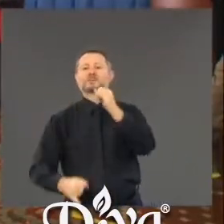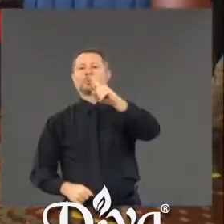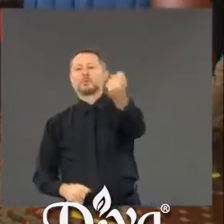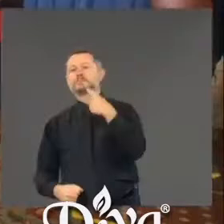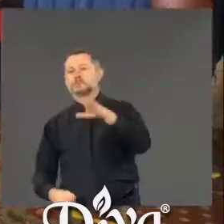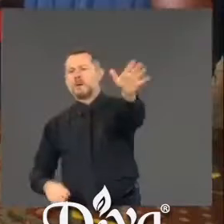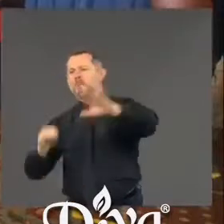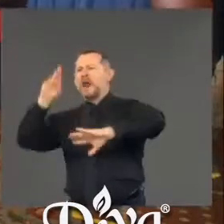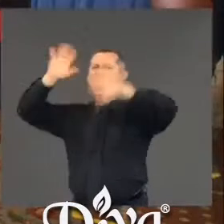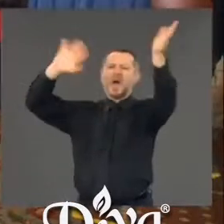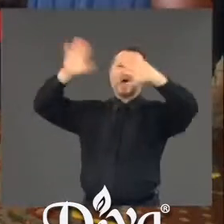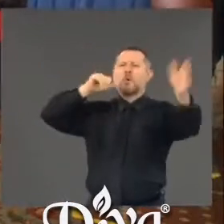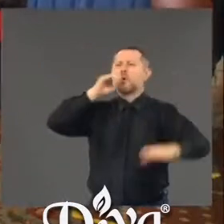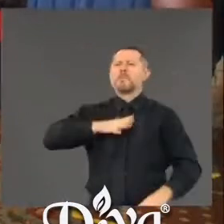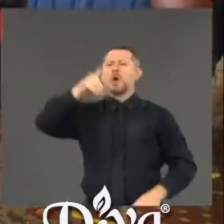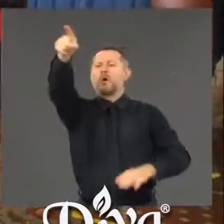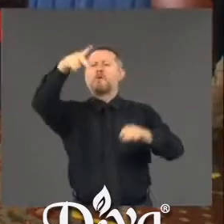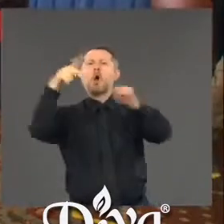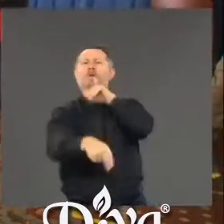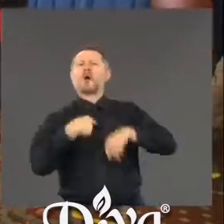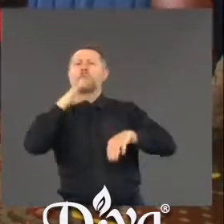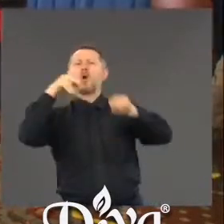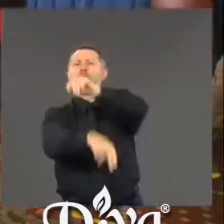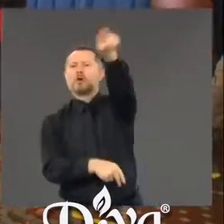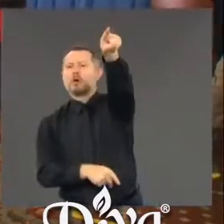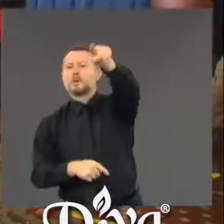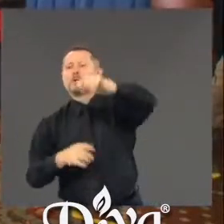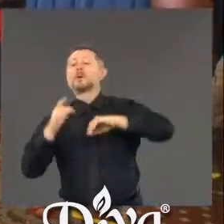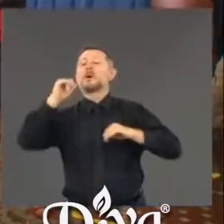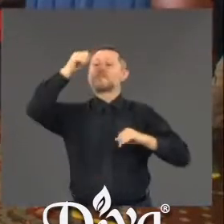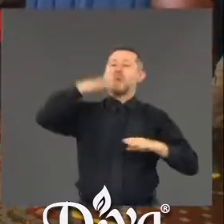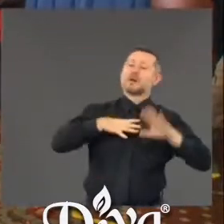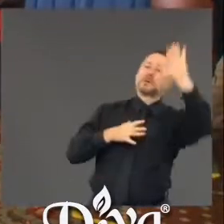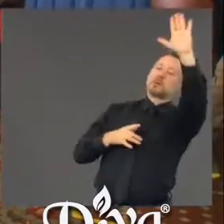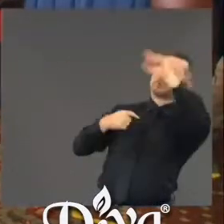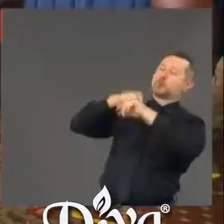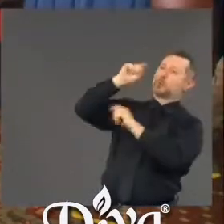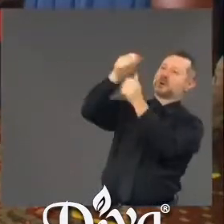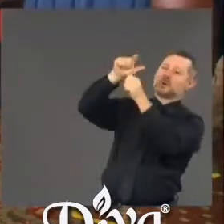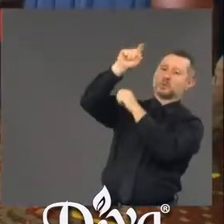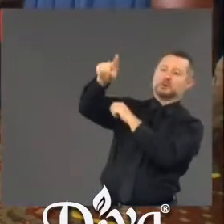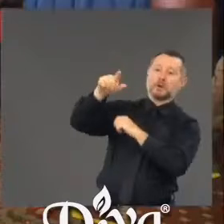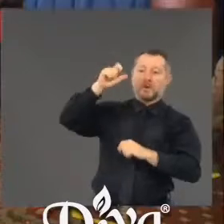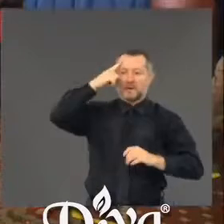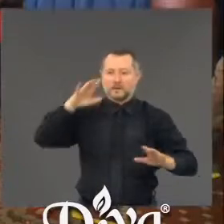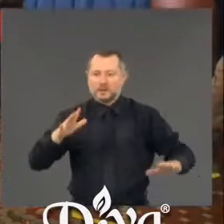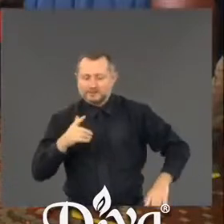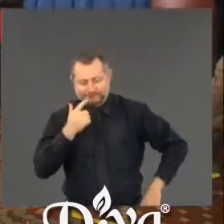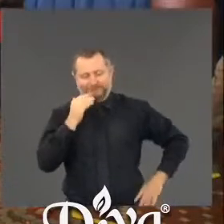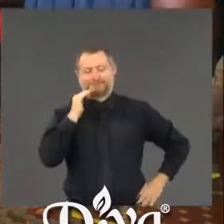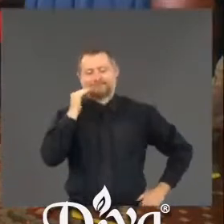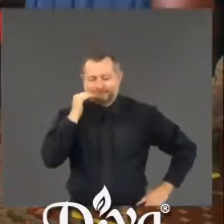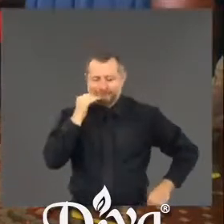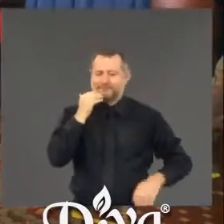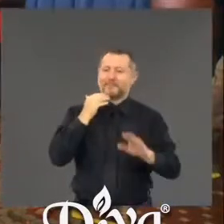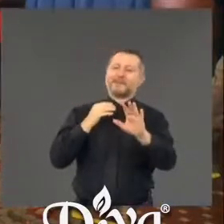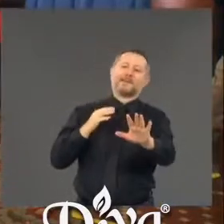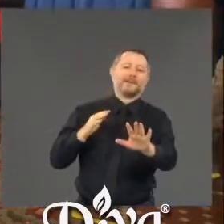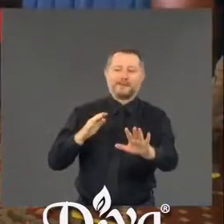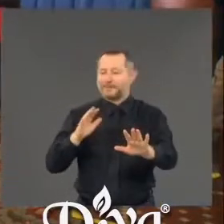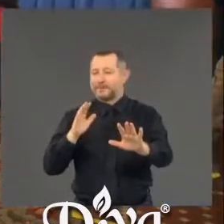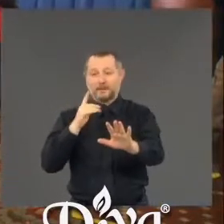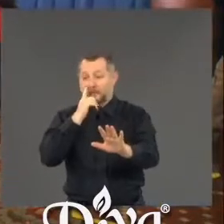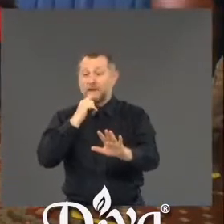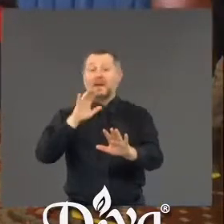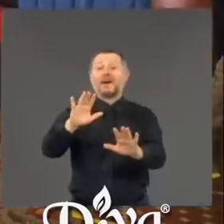Governor, since I was cut off before, can I get a follow-up? I have a quick question about people with developmental disabilities. Currently,